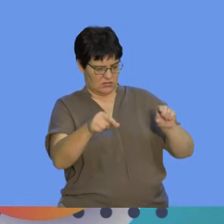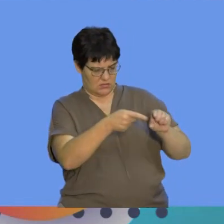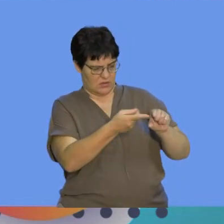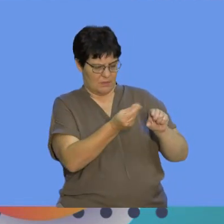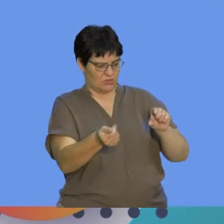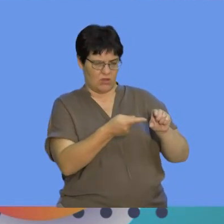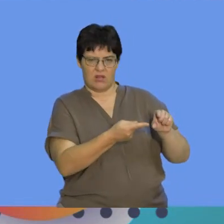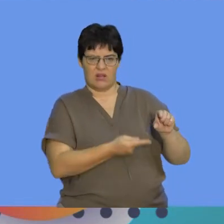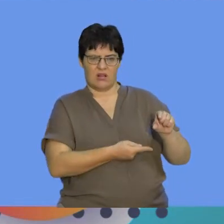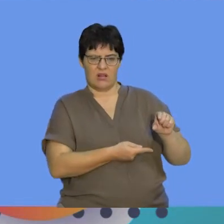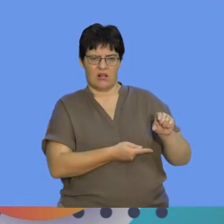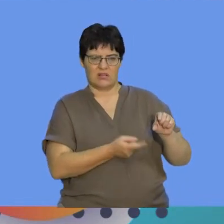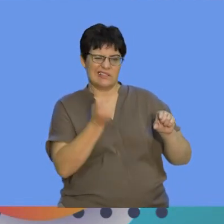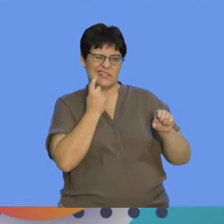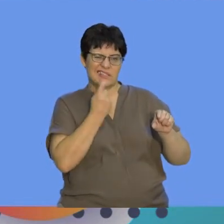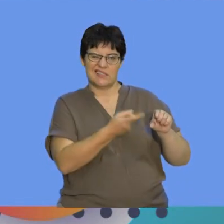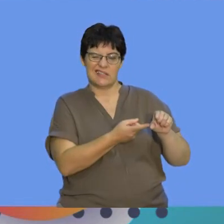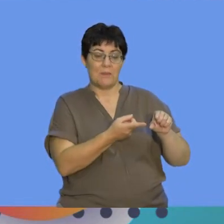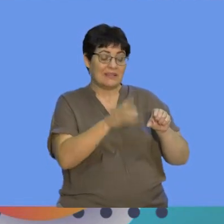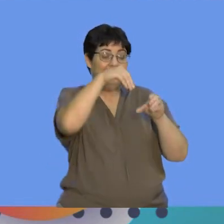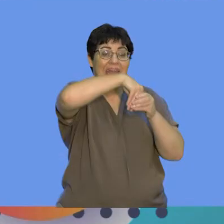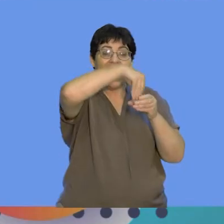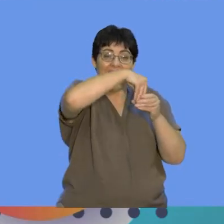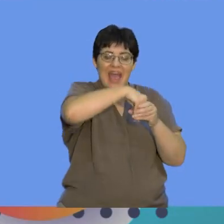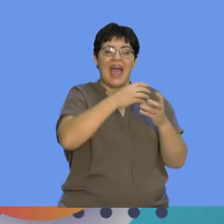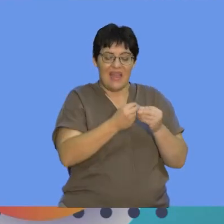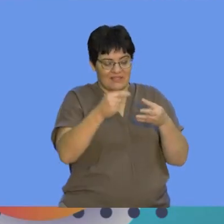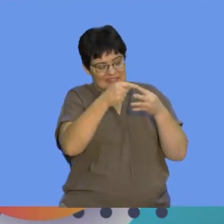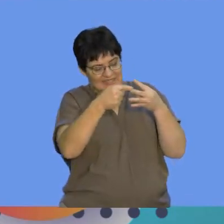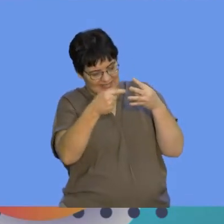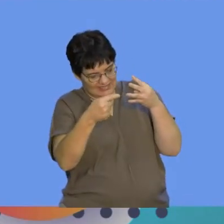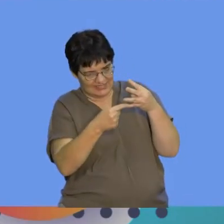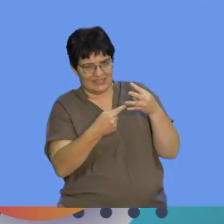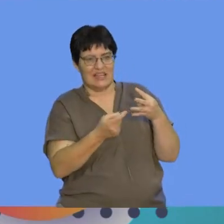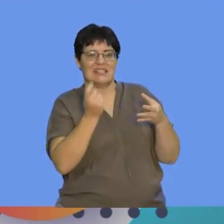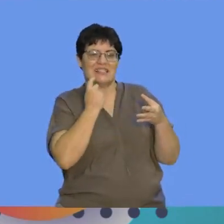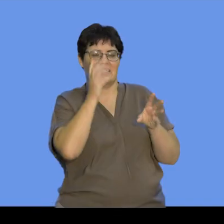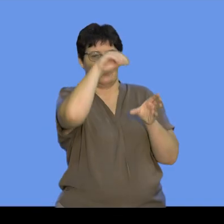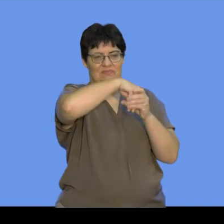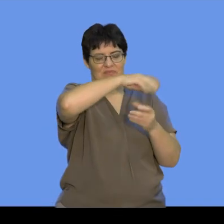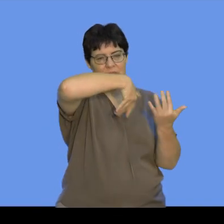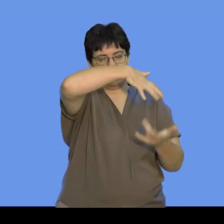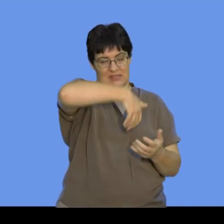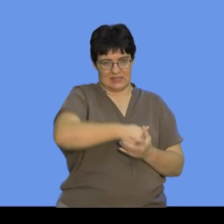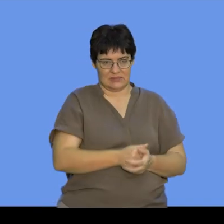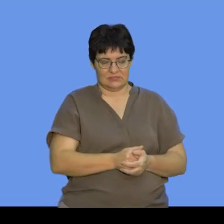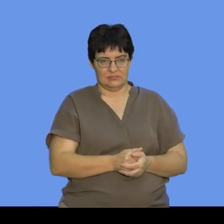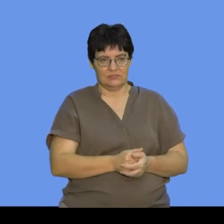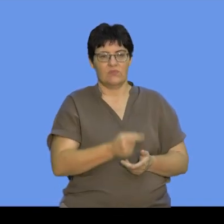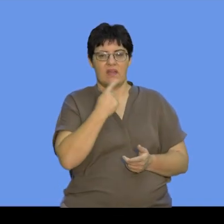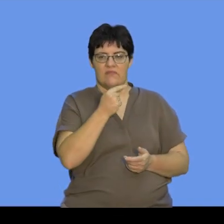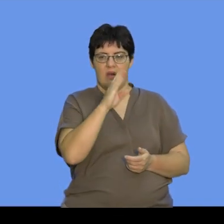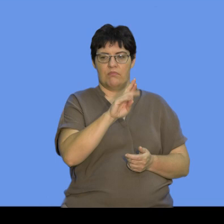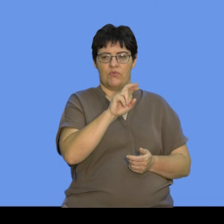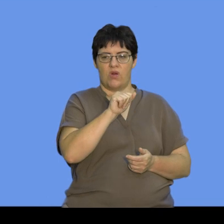particular material is made up of a combination of different metals, okay? Now, you have got, brass, which is actually made